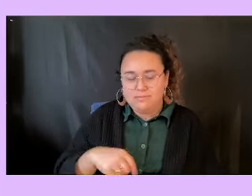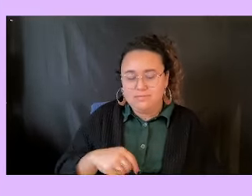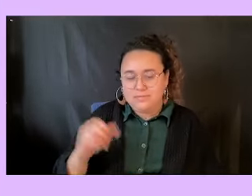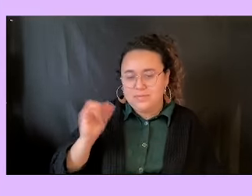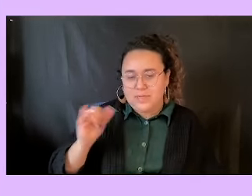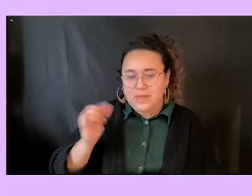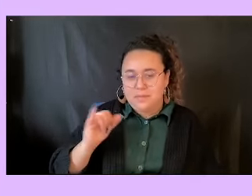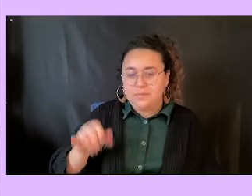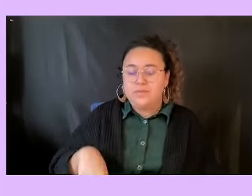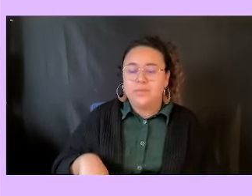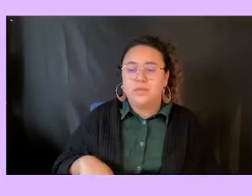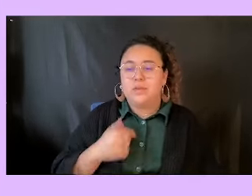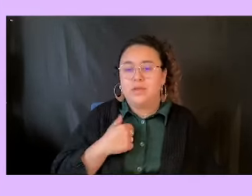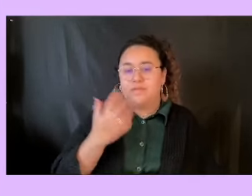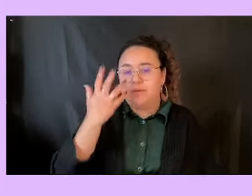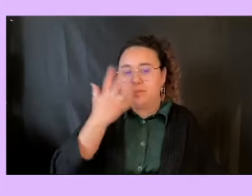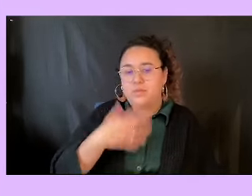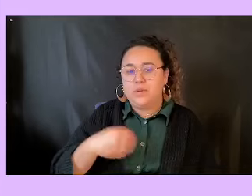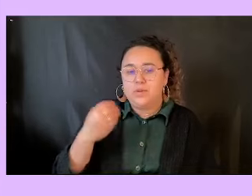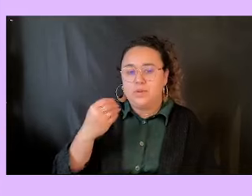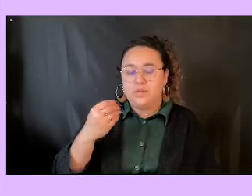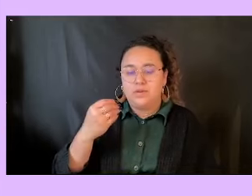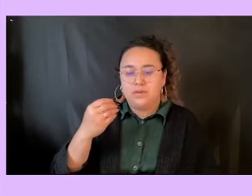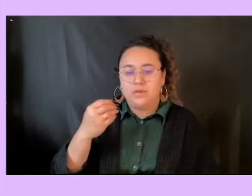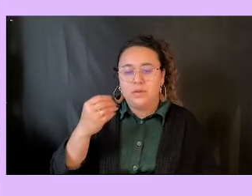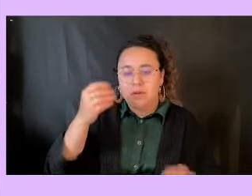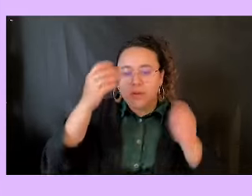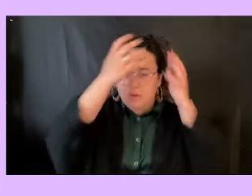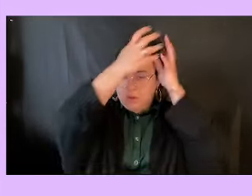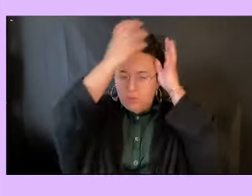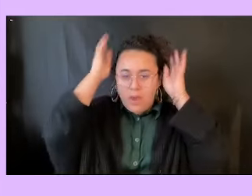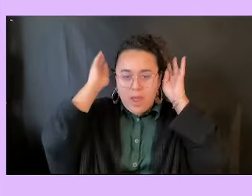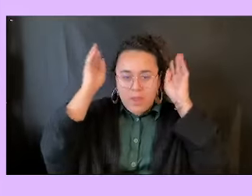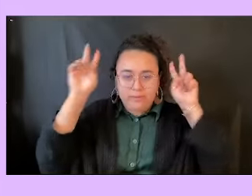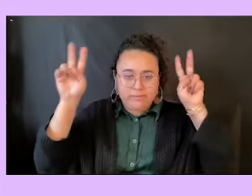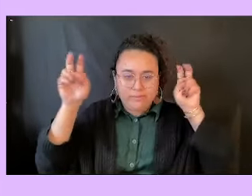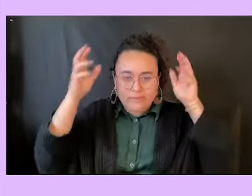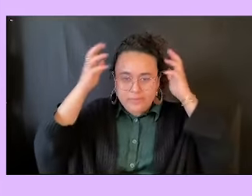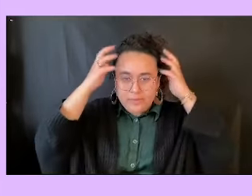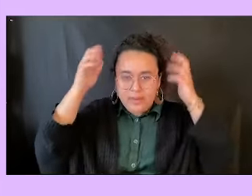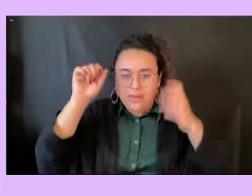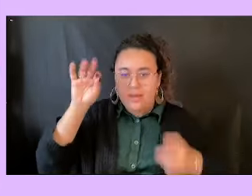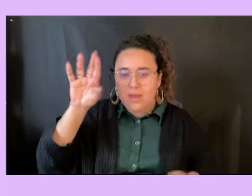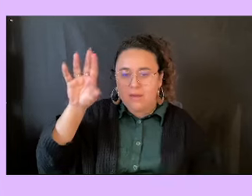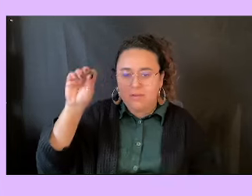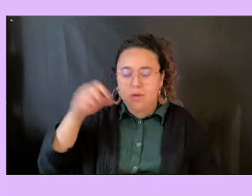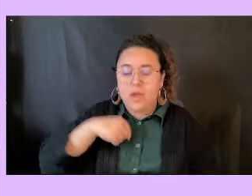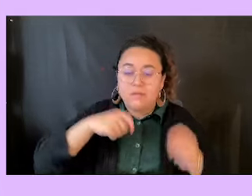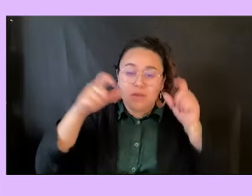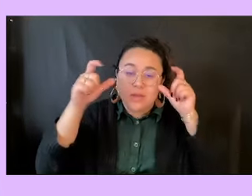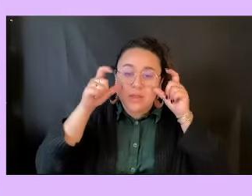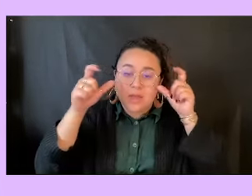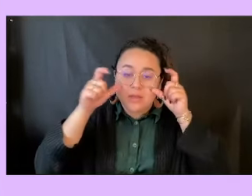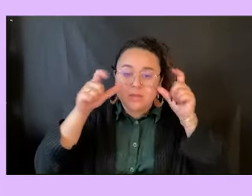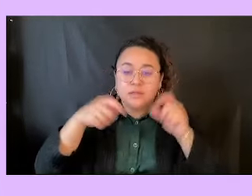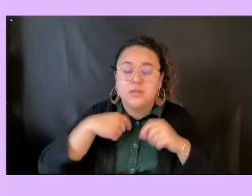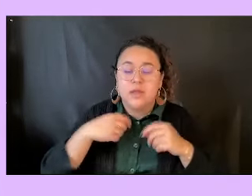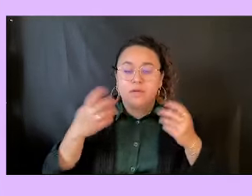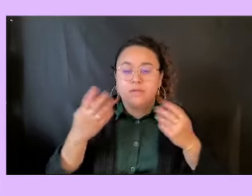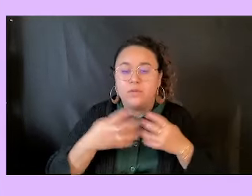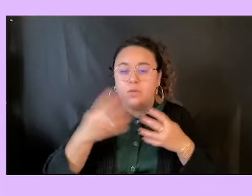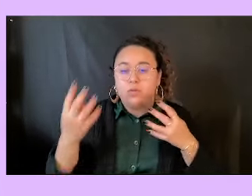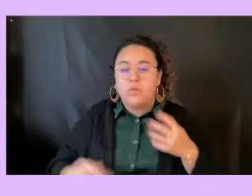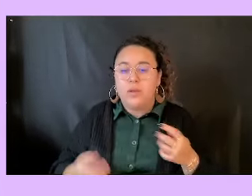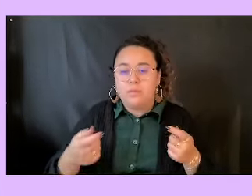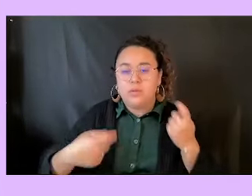I have a beautiful crown, AKA Afro. I wear glasses. I have a rainbow